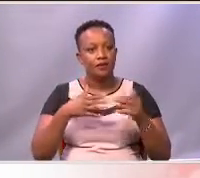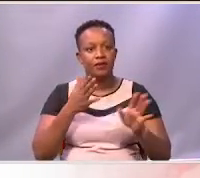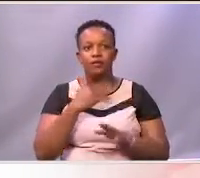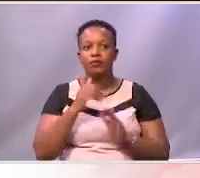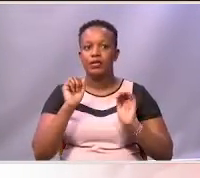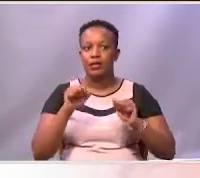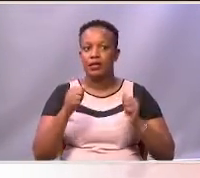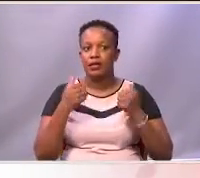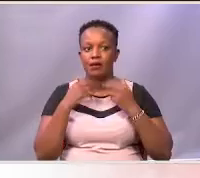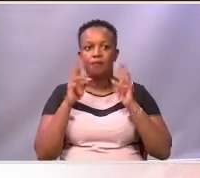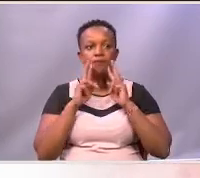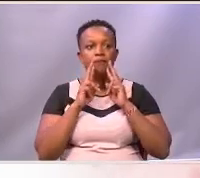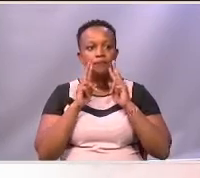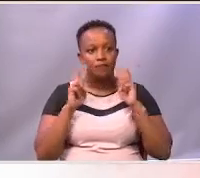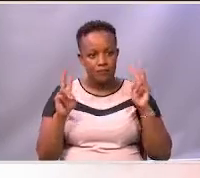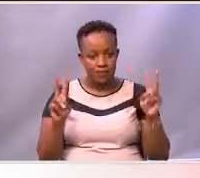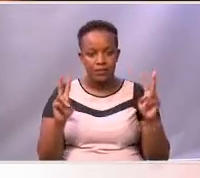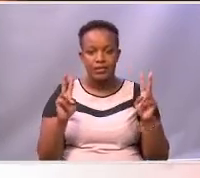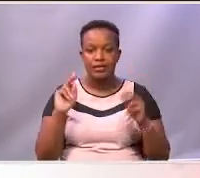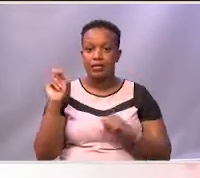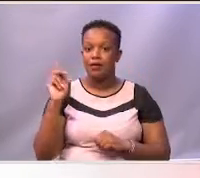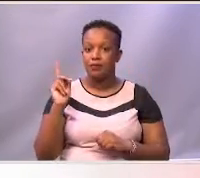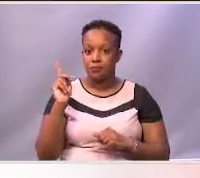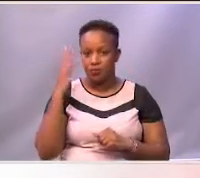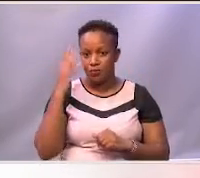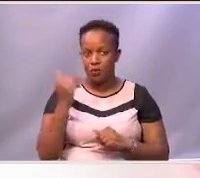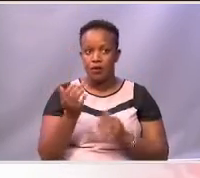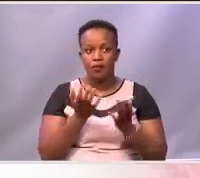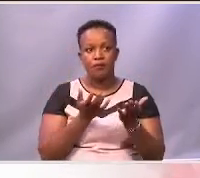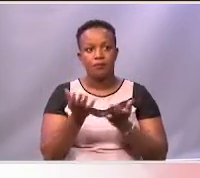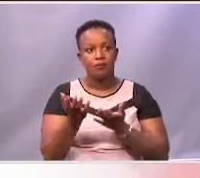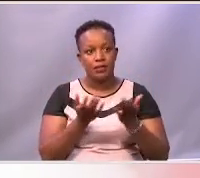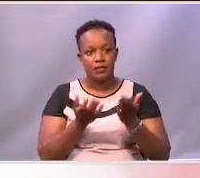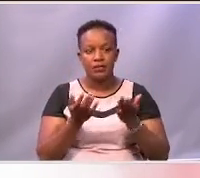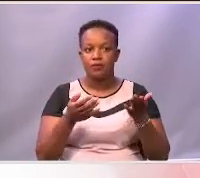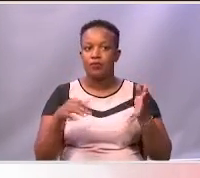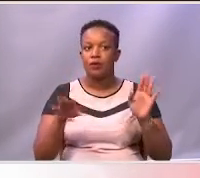Nairobi because my businesses were closed. So let us give him and then we proceed.